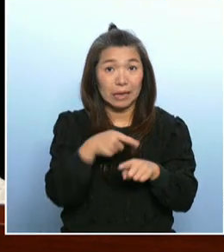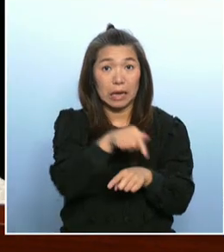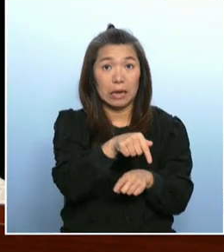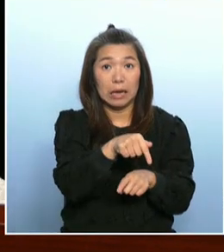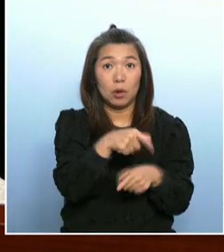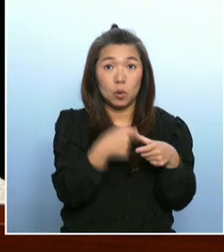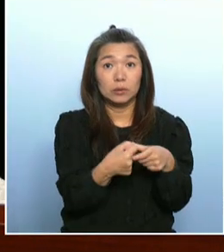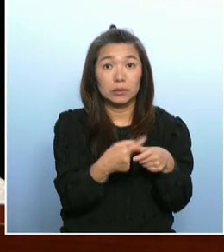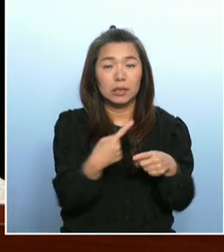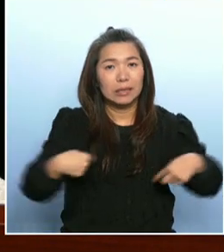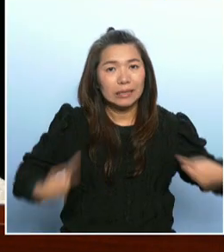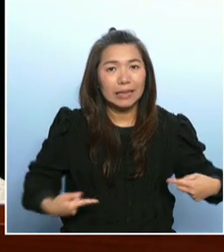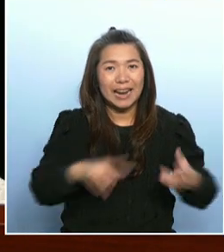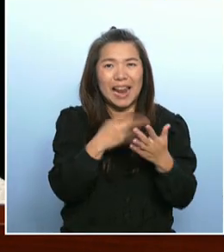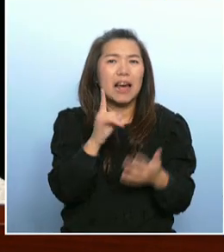PWDs told me that